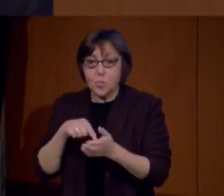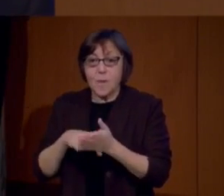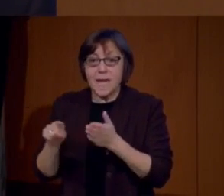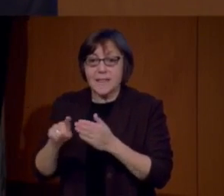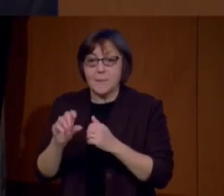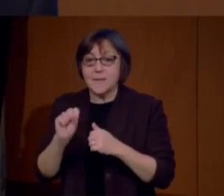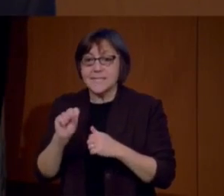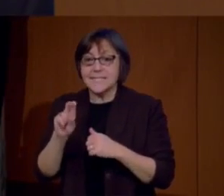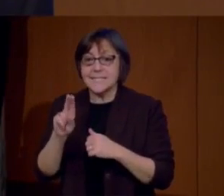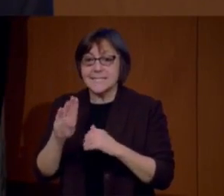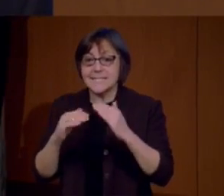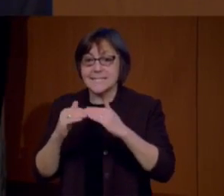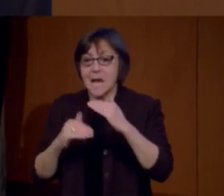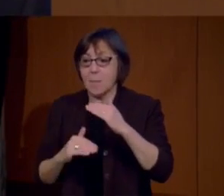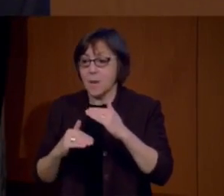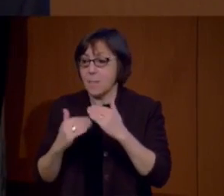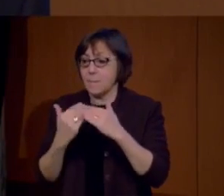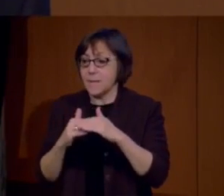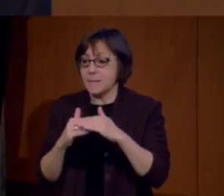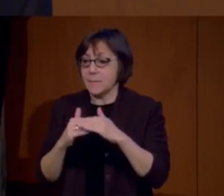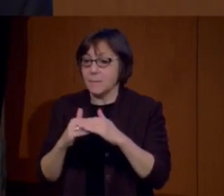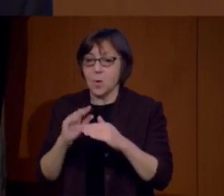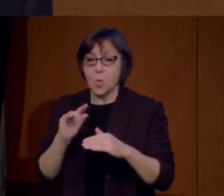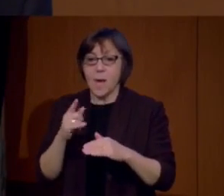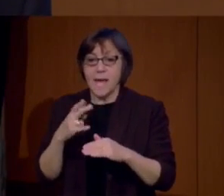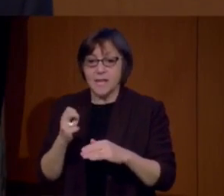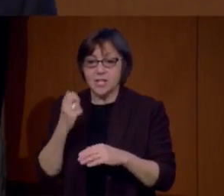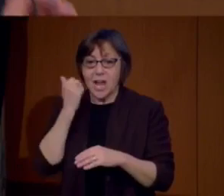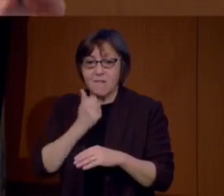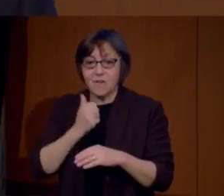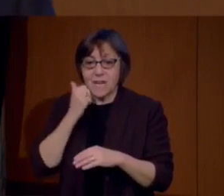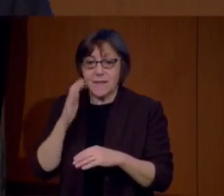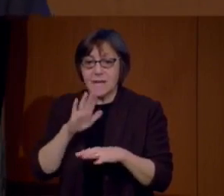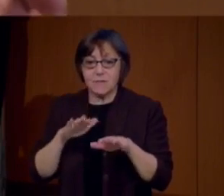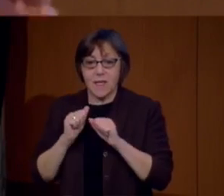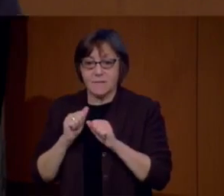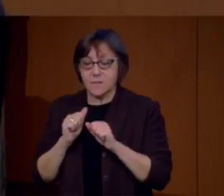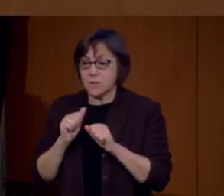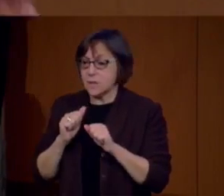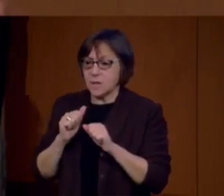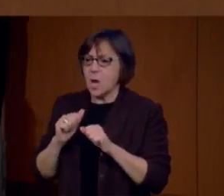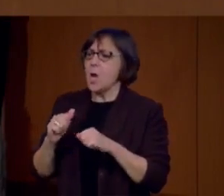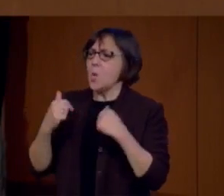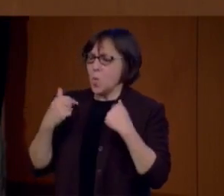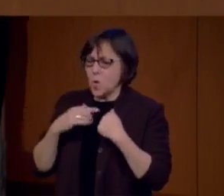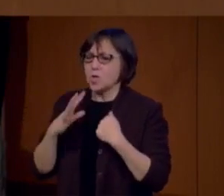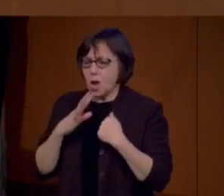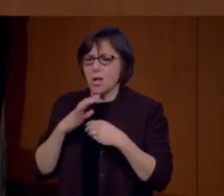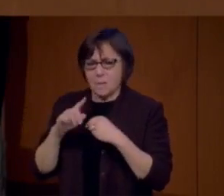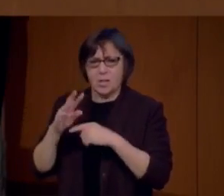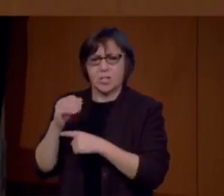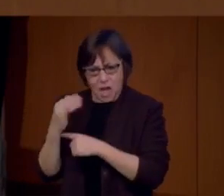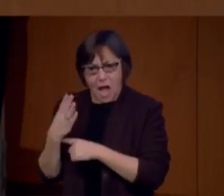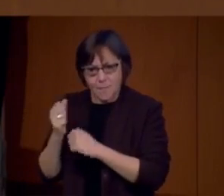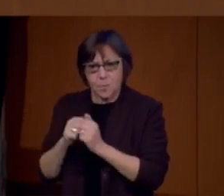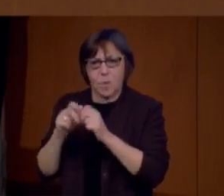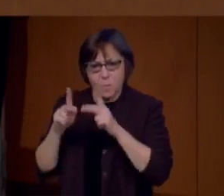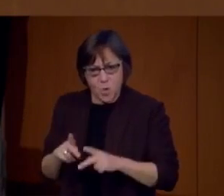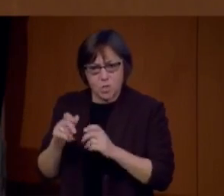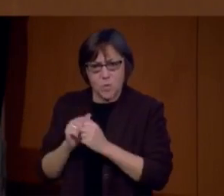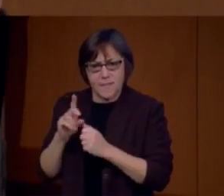wage, dead-end job, never get out of it. We're talking about jobs where a person with a disability can